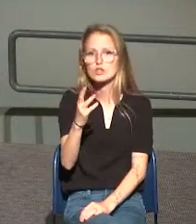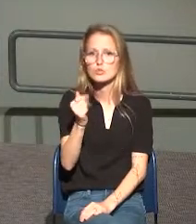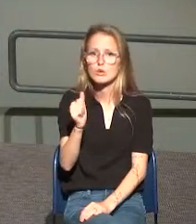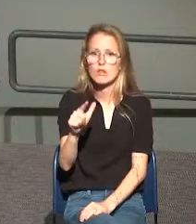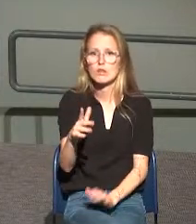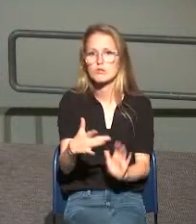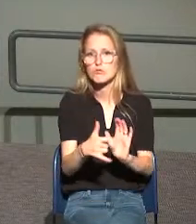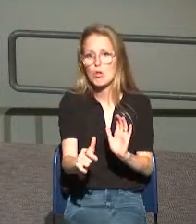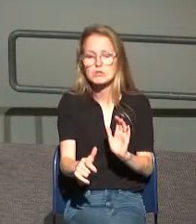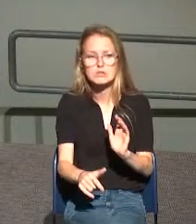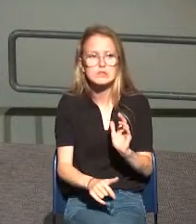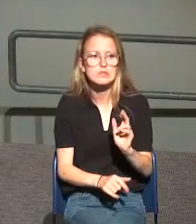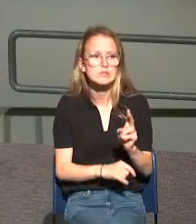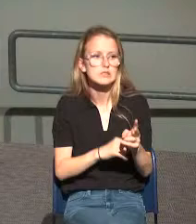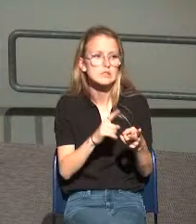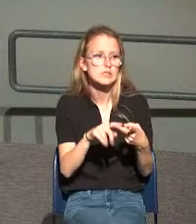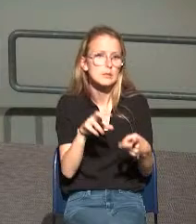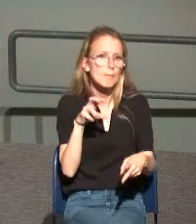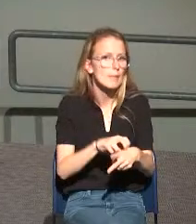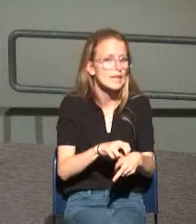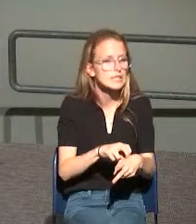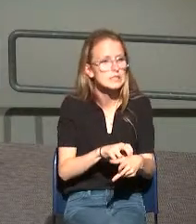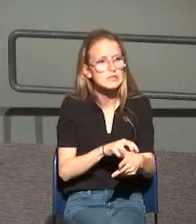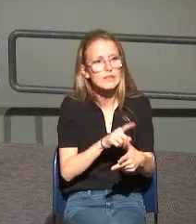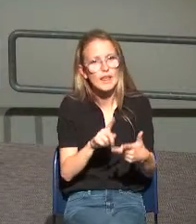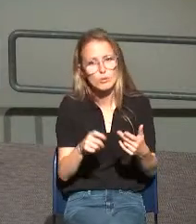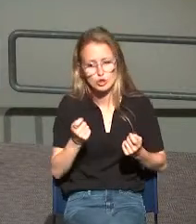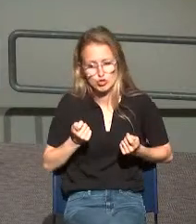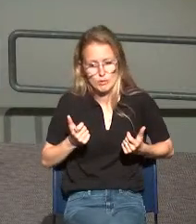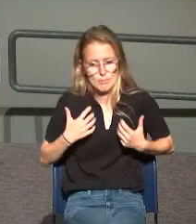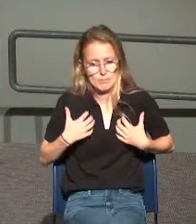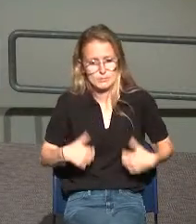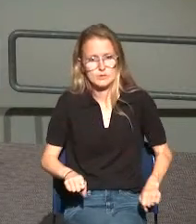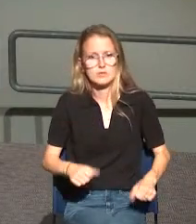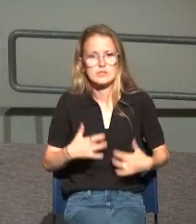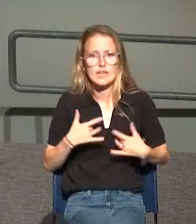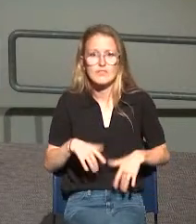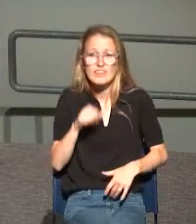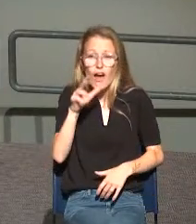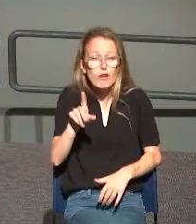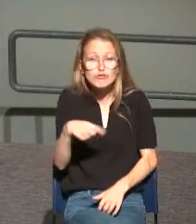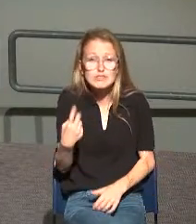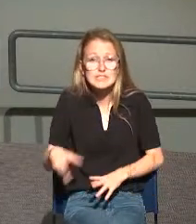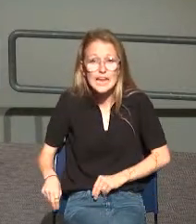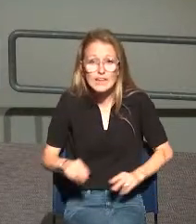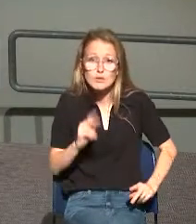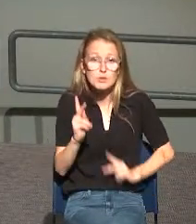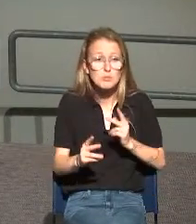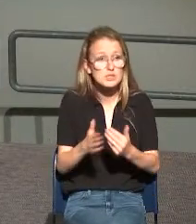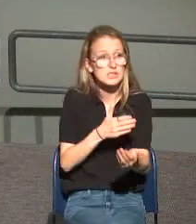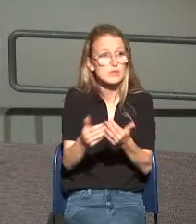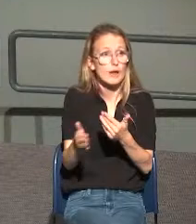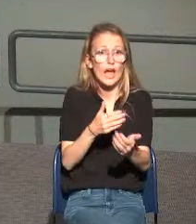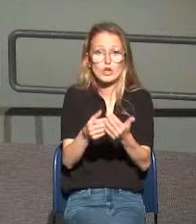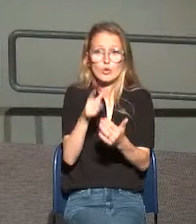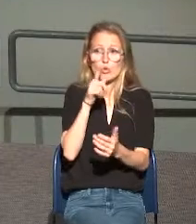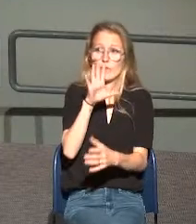were bitten. They were stripped down. And it wasn't just Navy people. Anybody who happened to walk off the